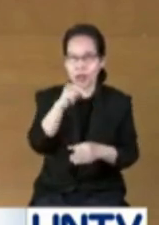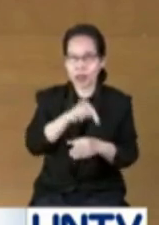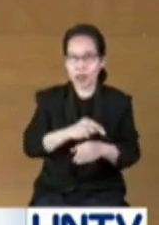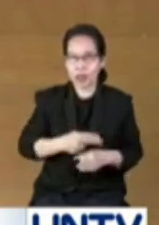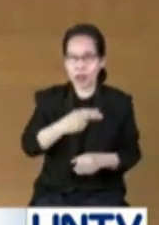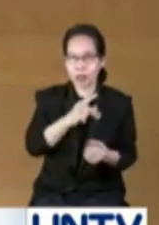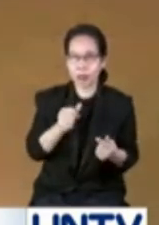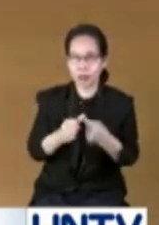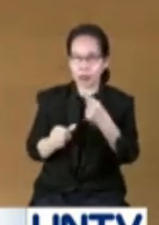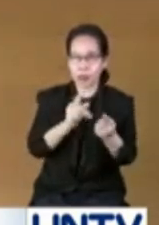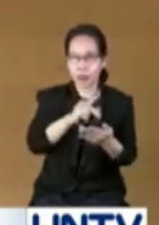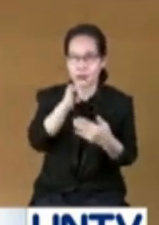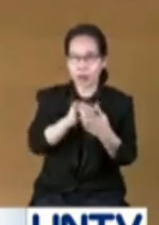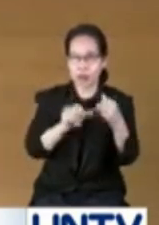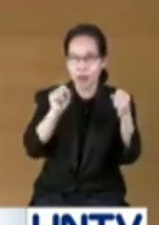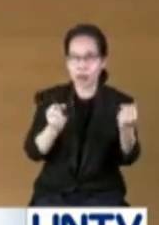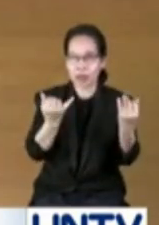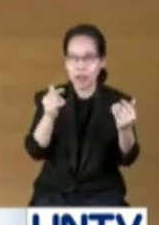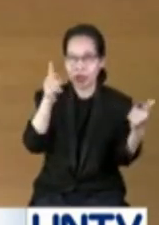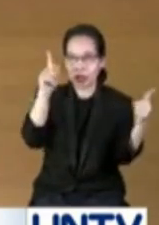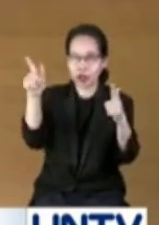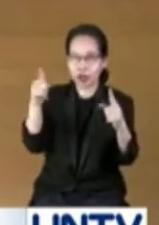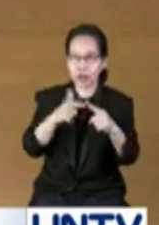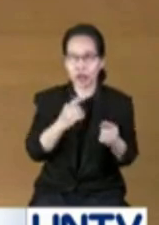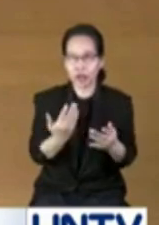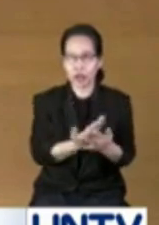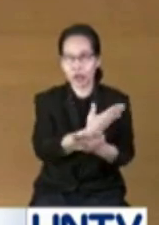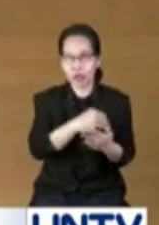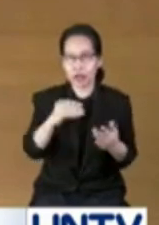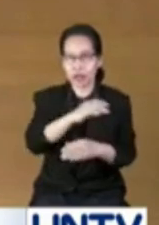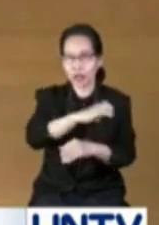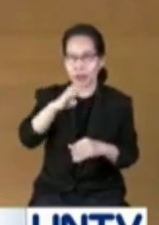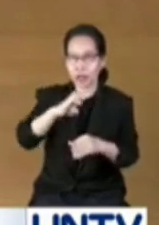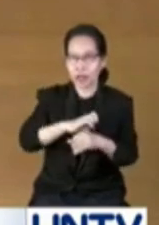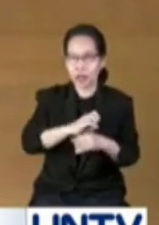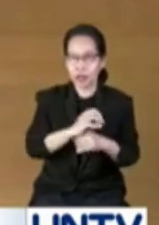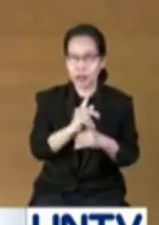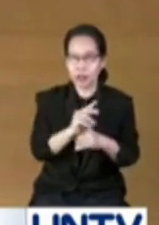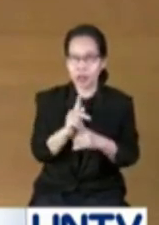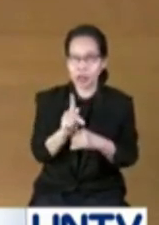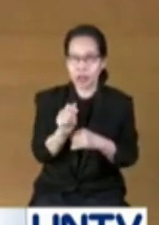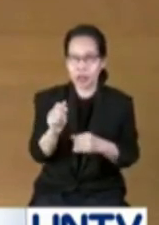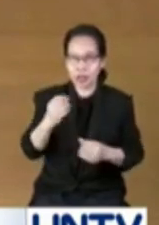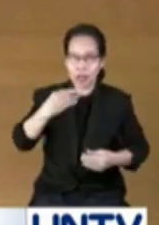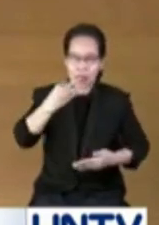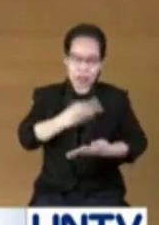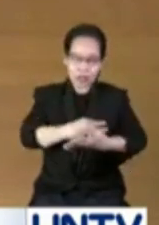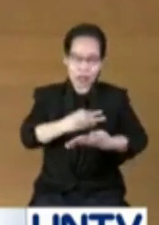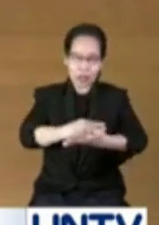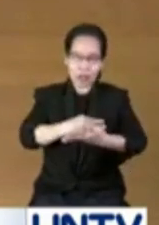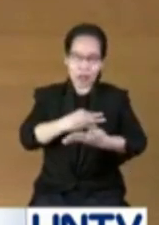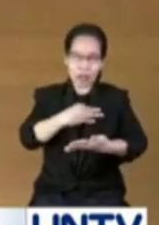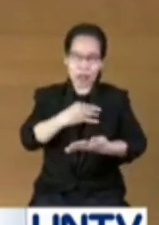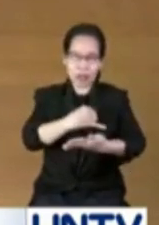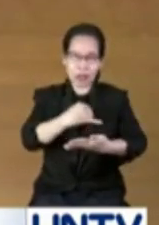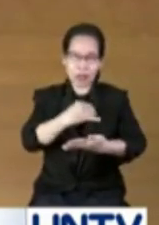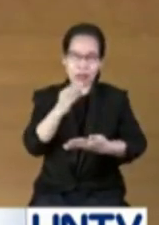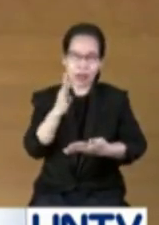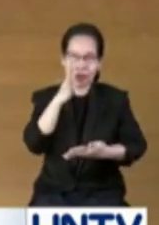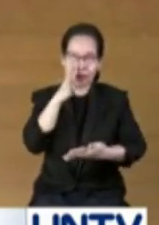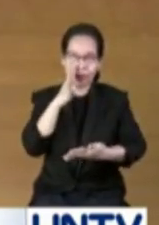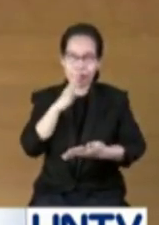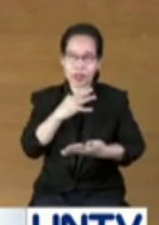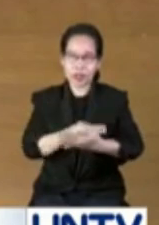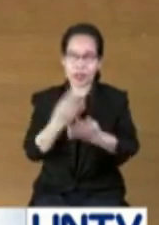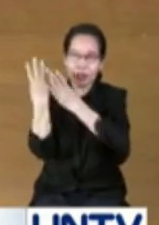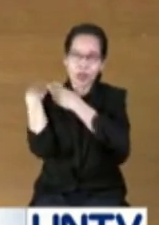projects can now look to the newly established Maharlika Investment Fund without the added debt burden. In